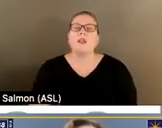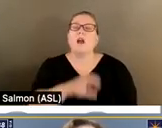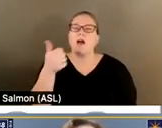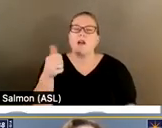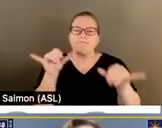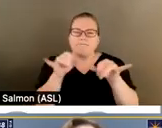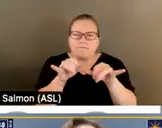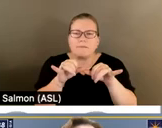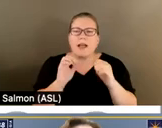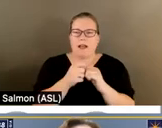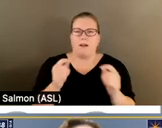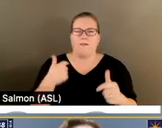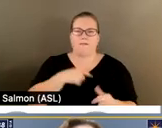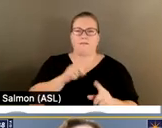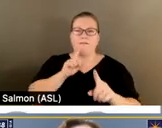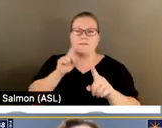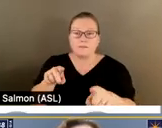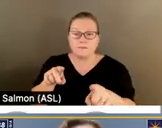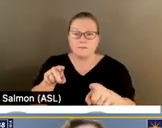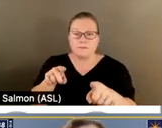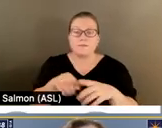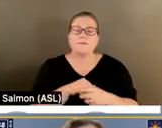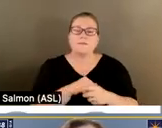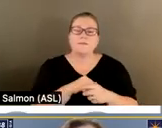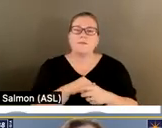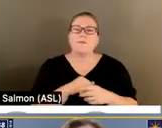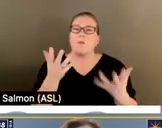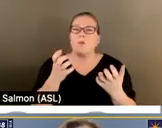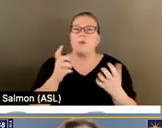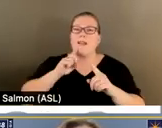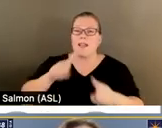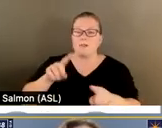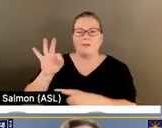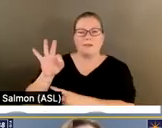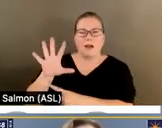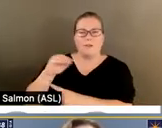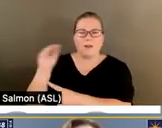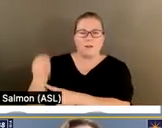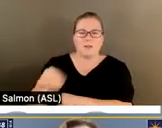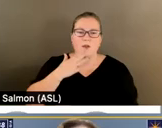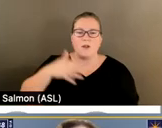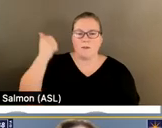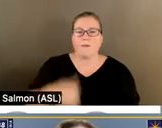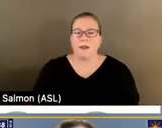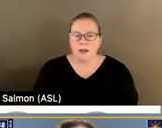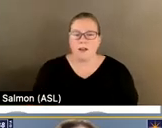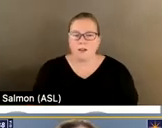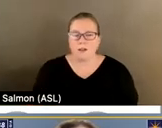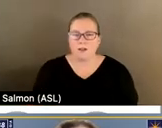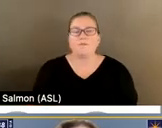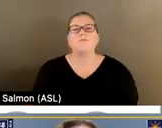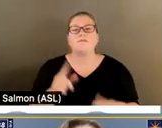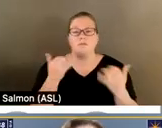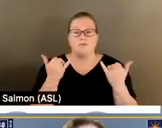rate. We want 95% or better answer rate. And so currently through